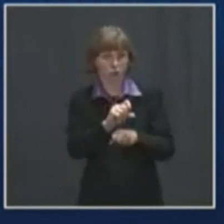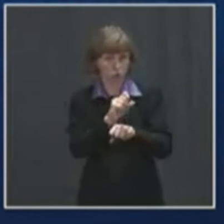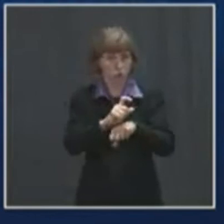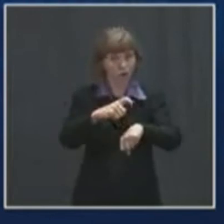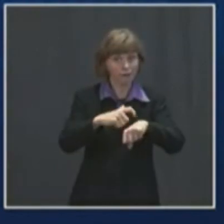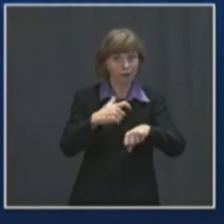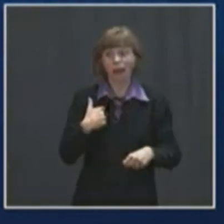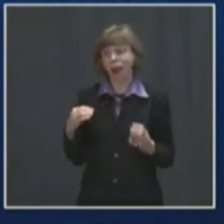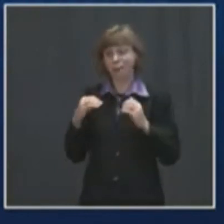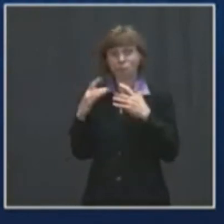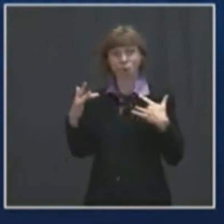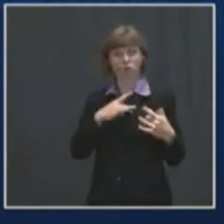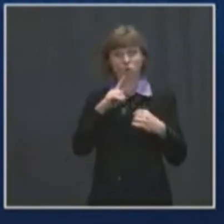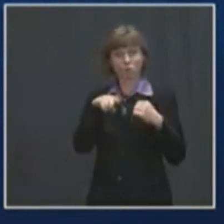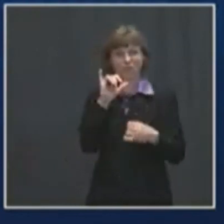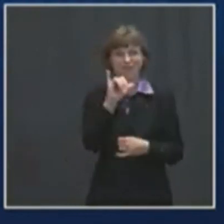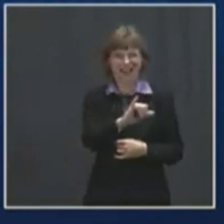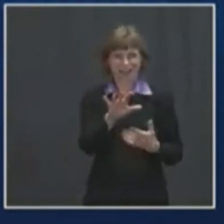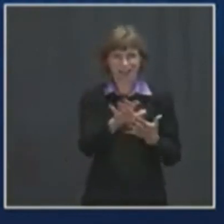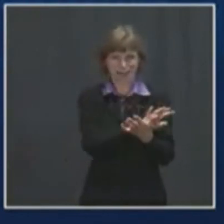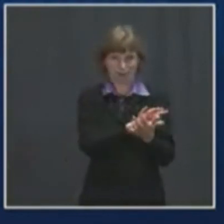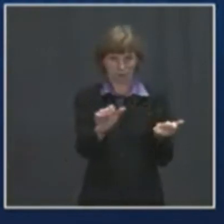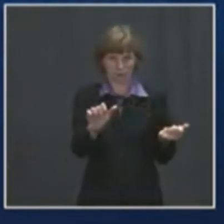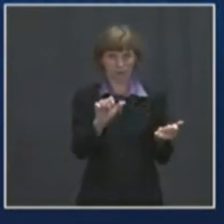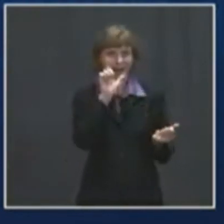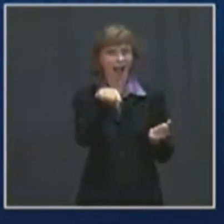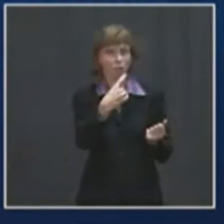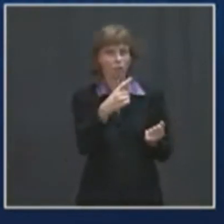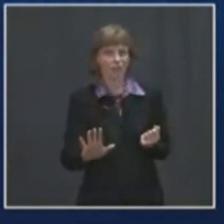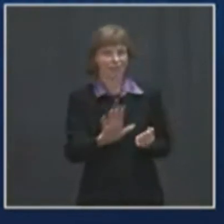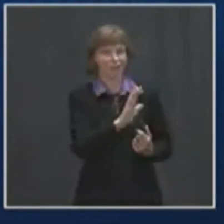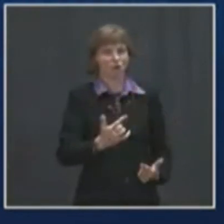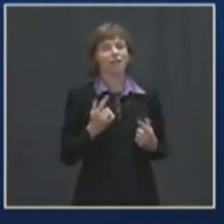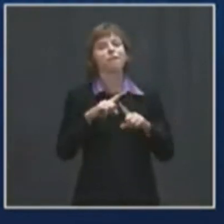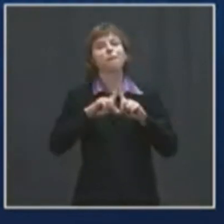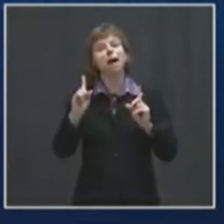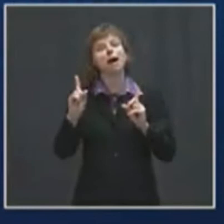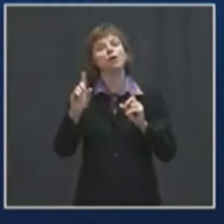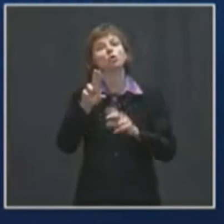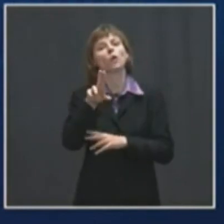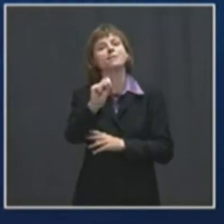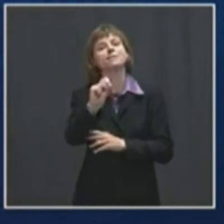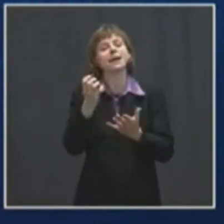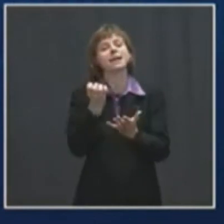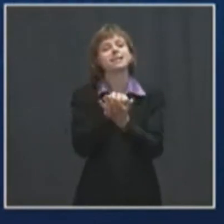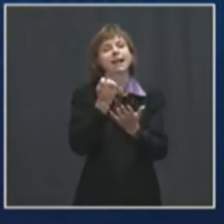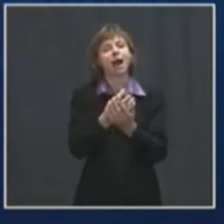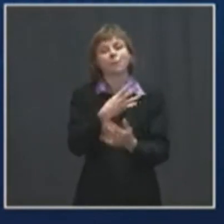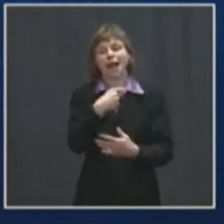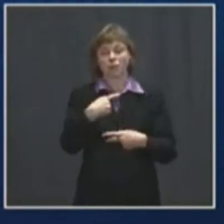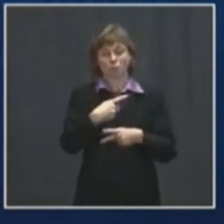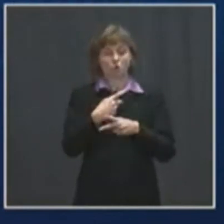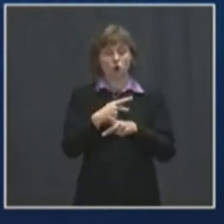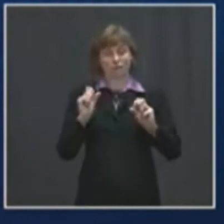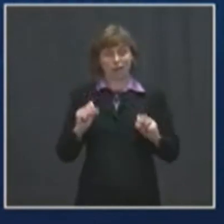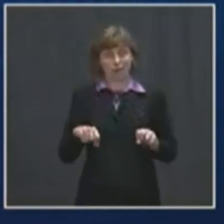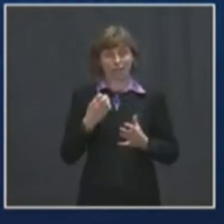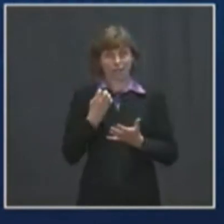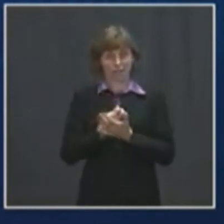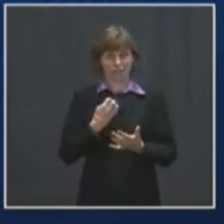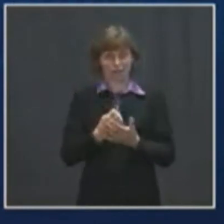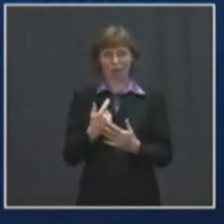about the damage that will do, not just to their lives, but to the United States economy, to the productive capacity of the economy. I'm more concerned